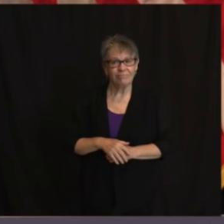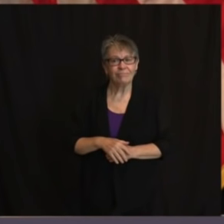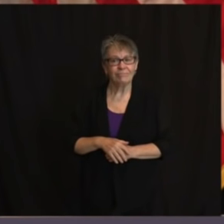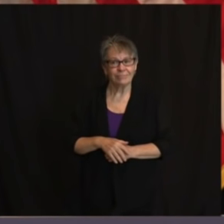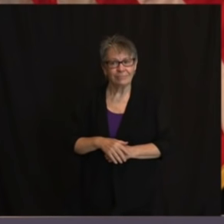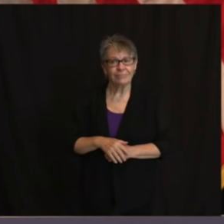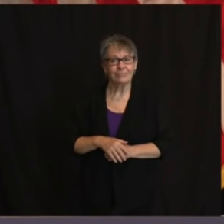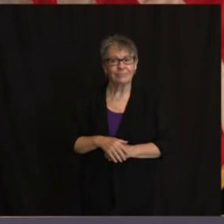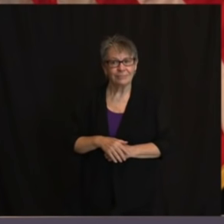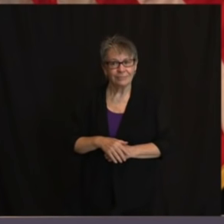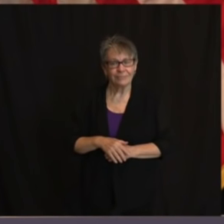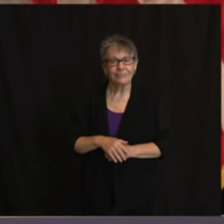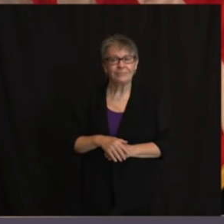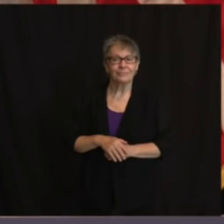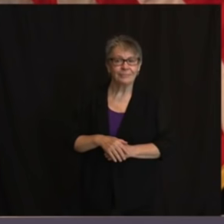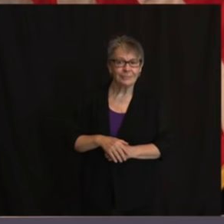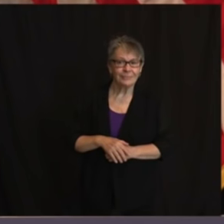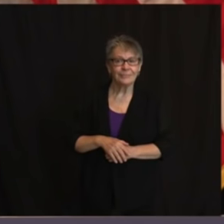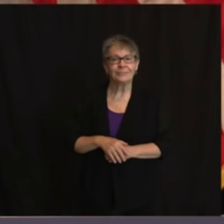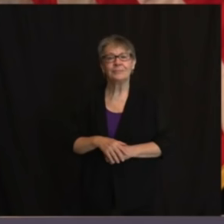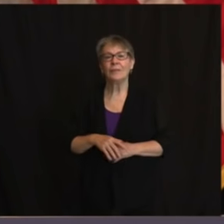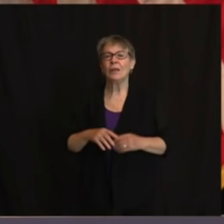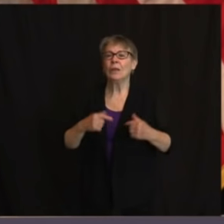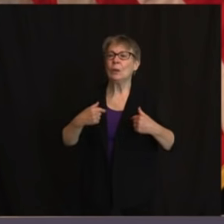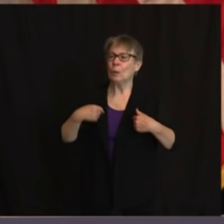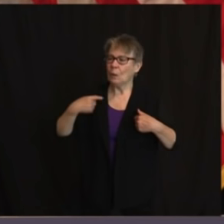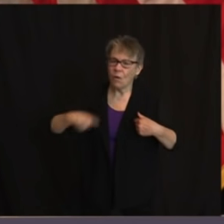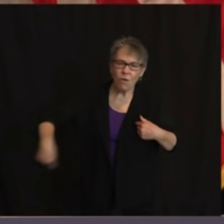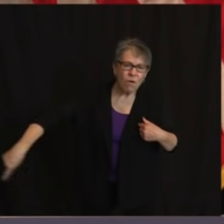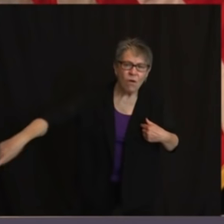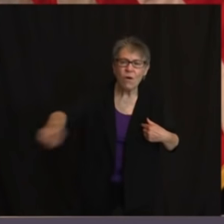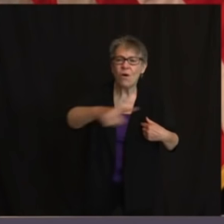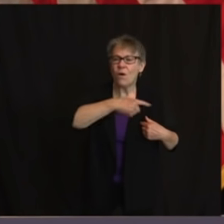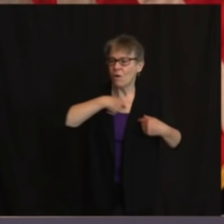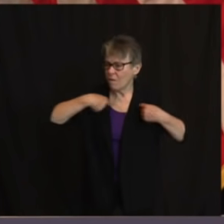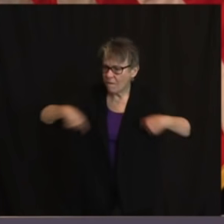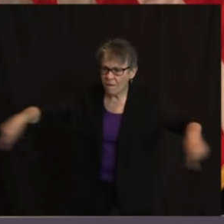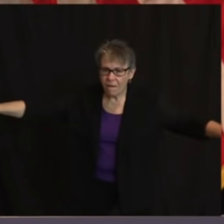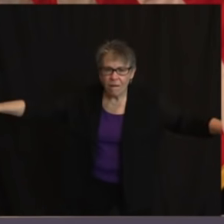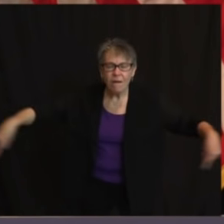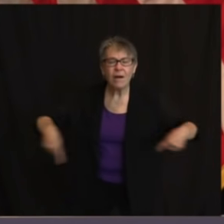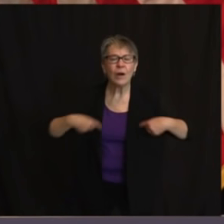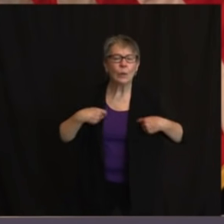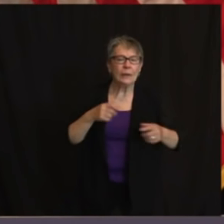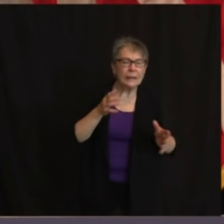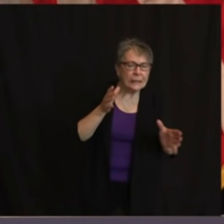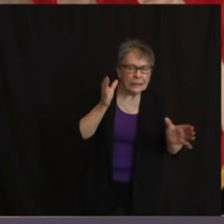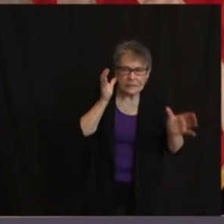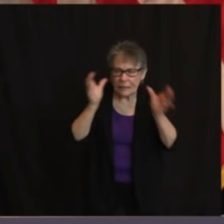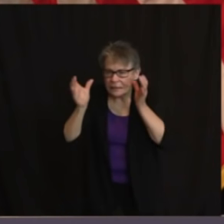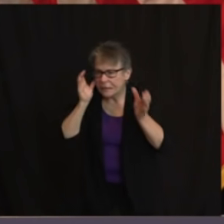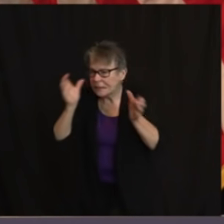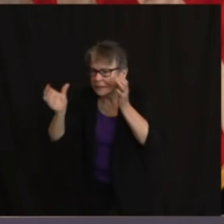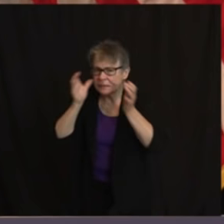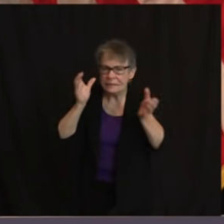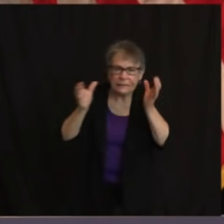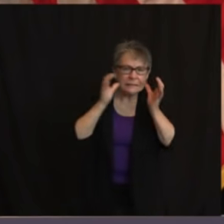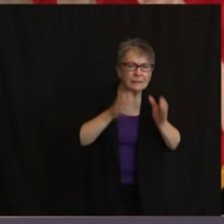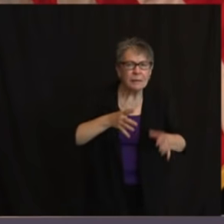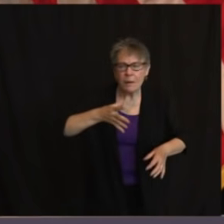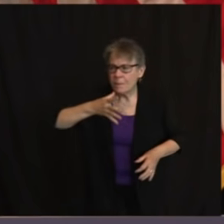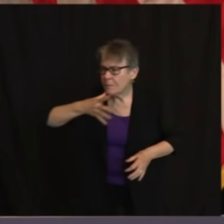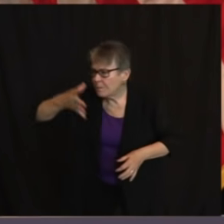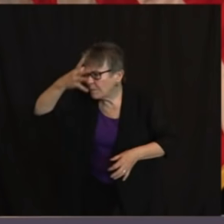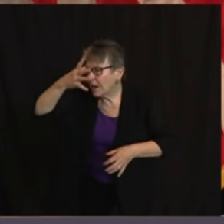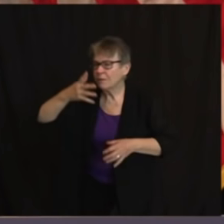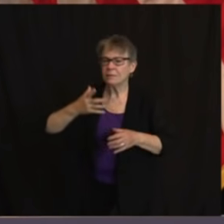have input and incomings from parents and educators and kids themselves, and particular